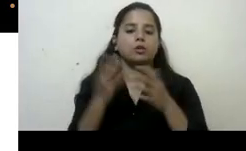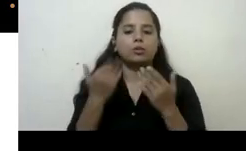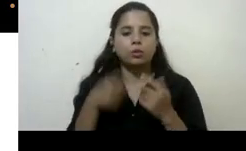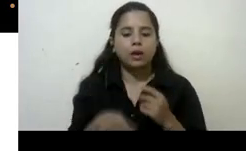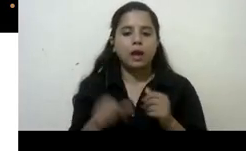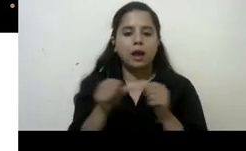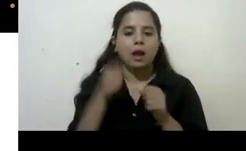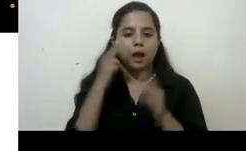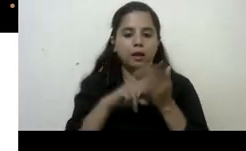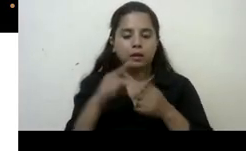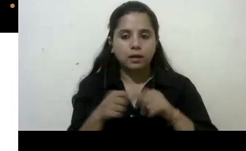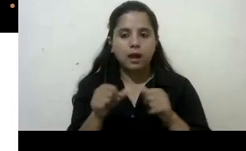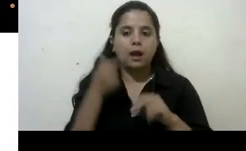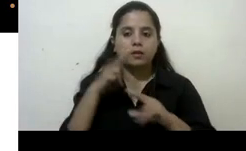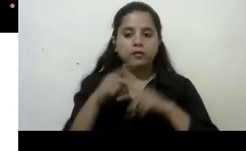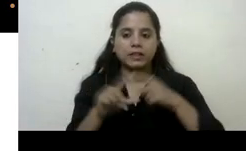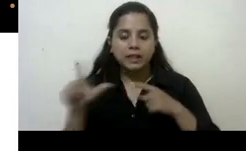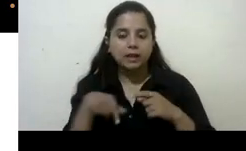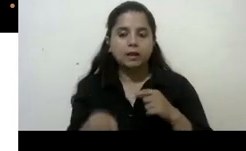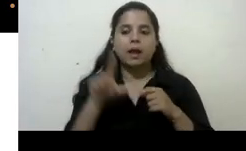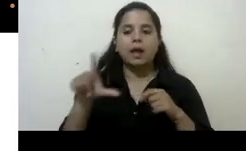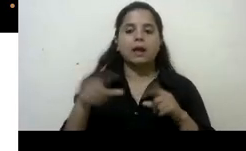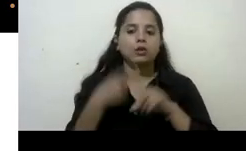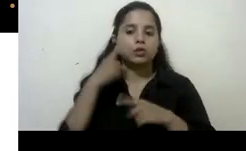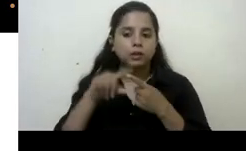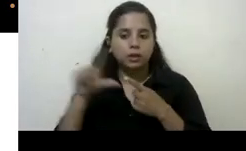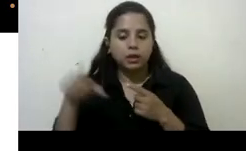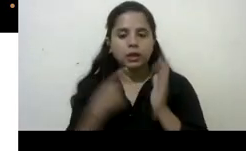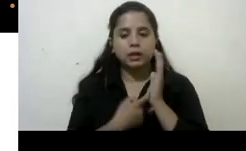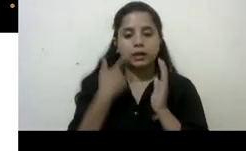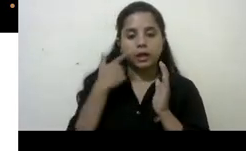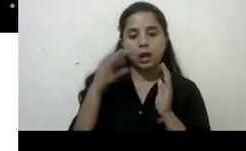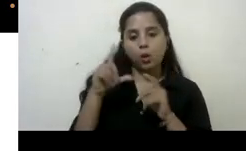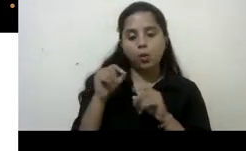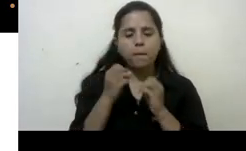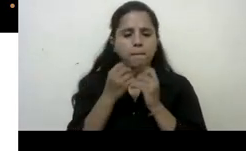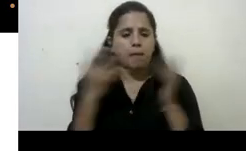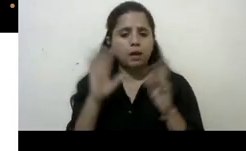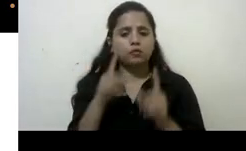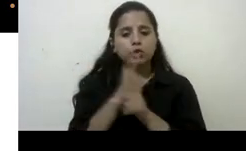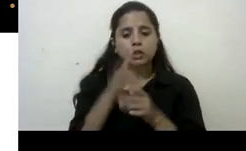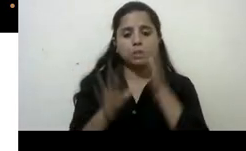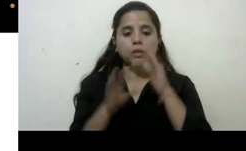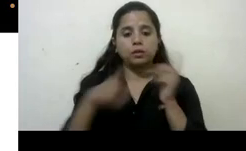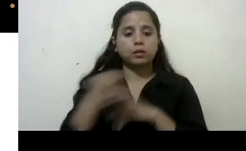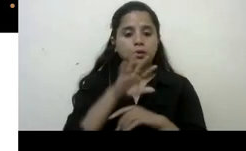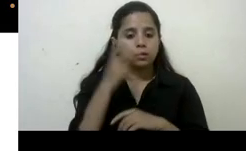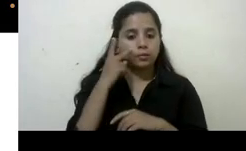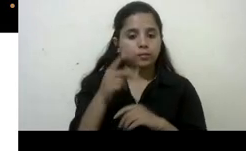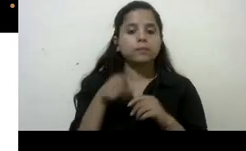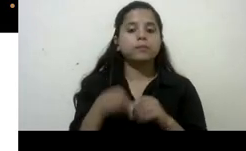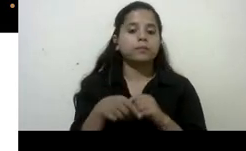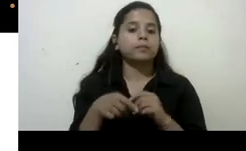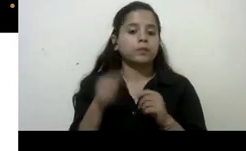INET, ITFL, LTI, RELO. Lots of teacher associations are there, and they are conducting various